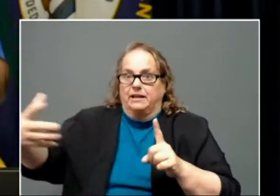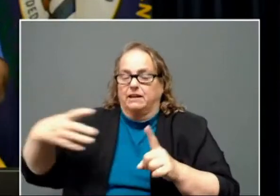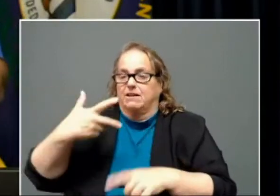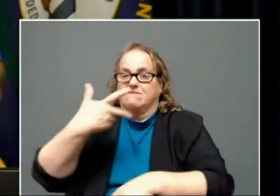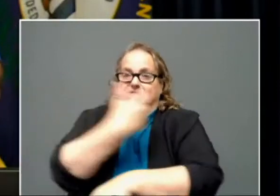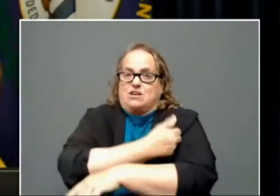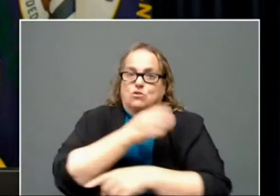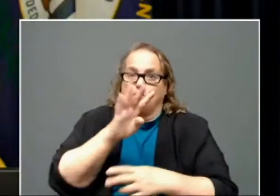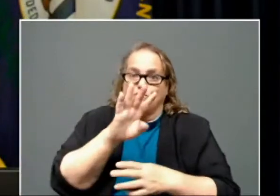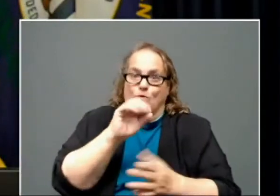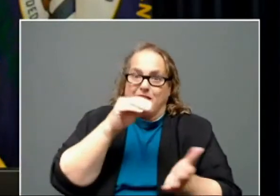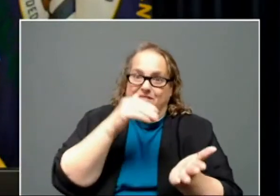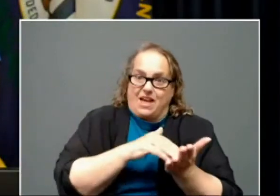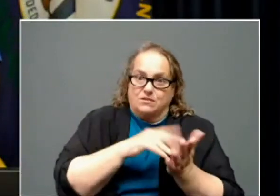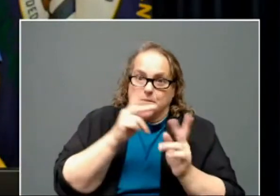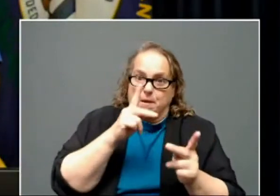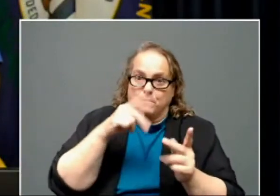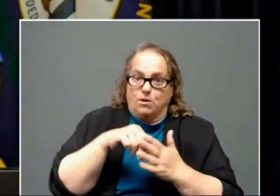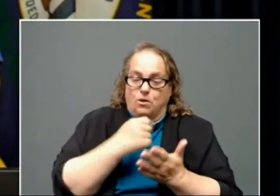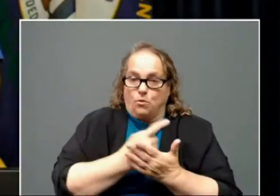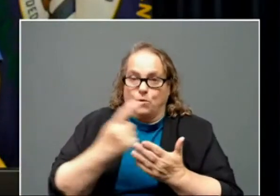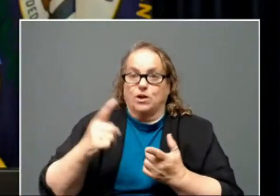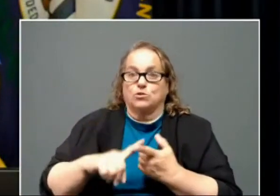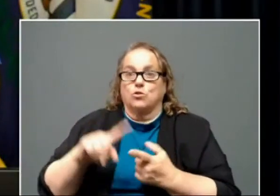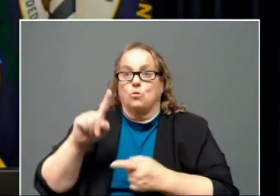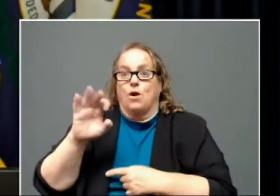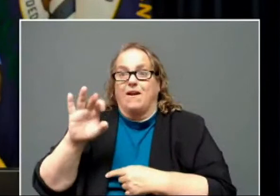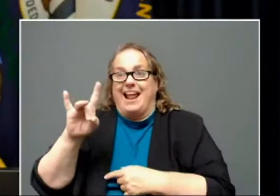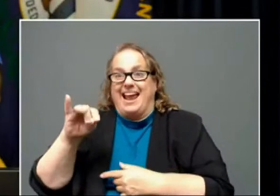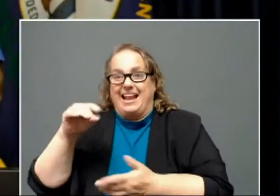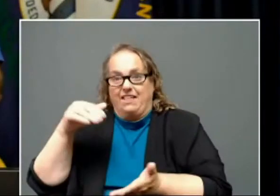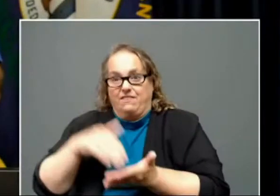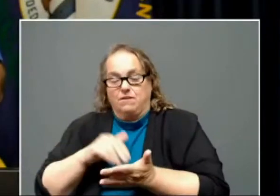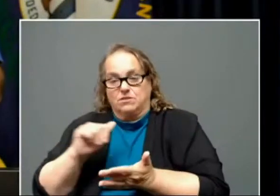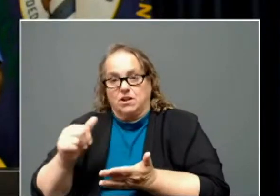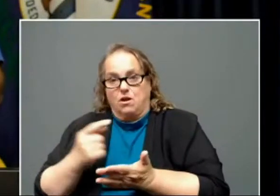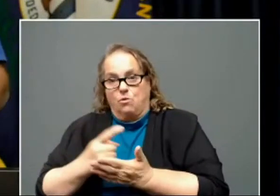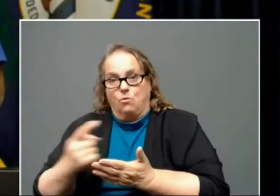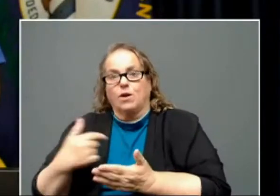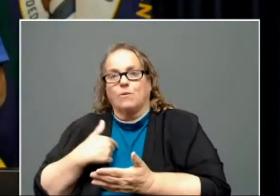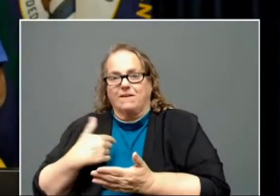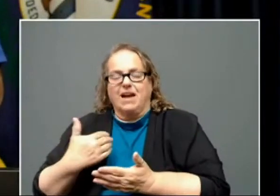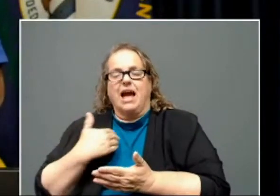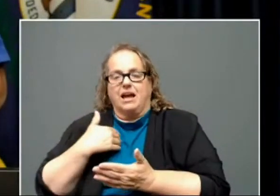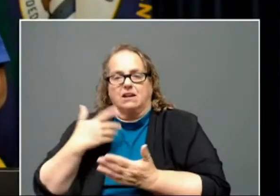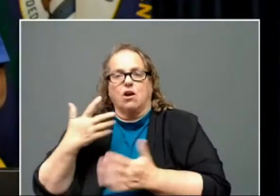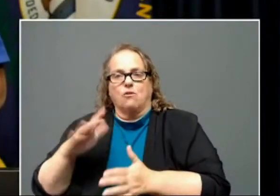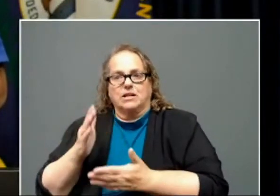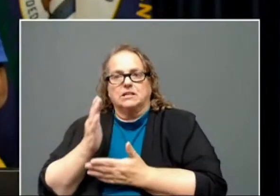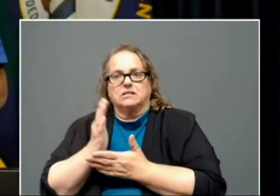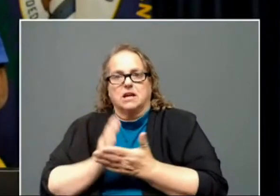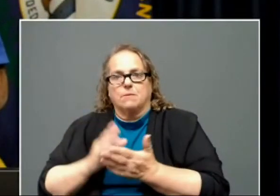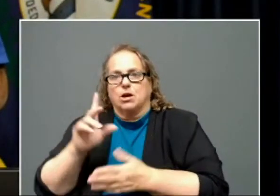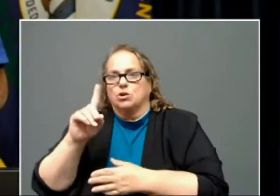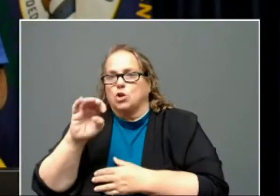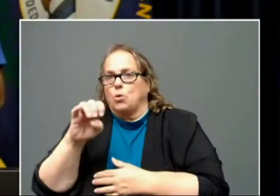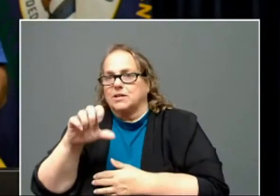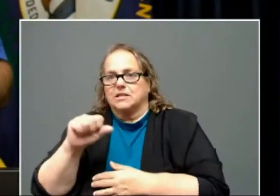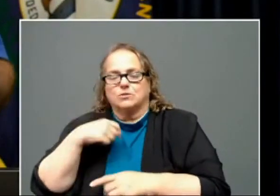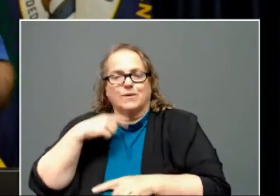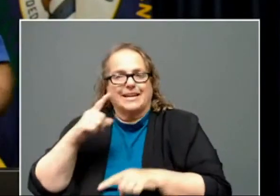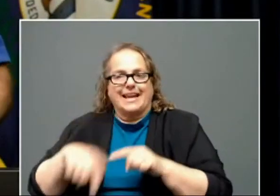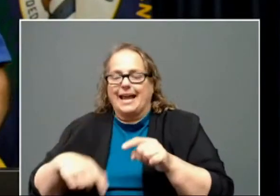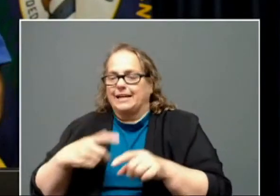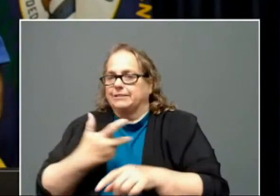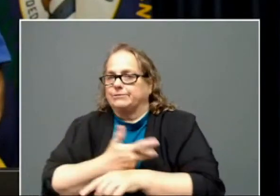week to vaccinating 180,000 people in a week, we have had doses that we haven't been able to get in people's arms. I think